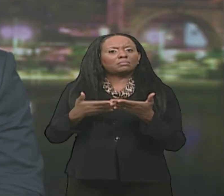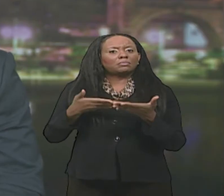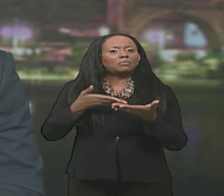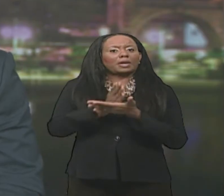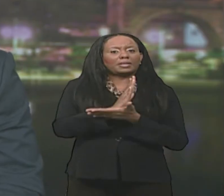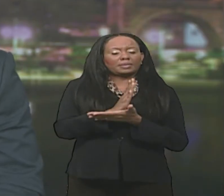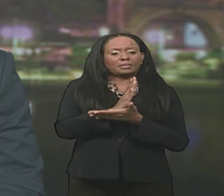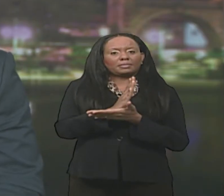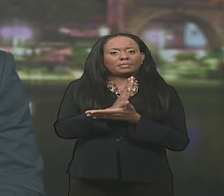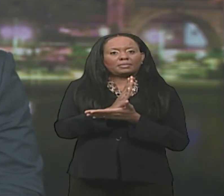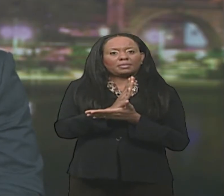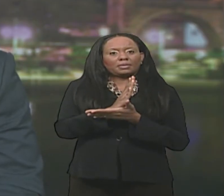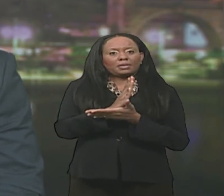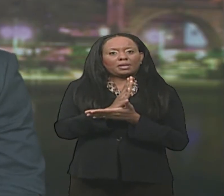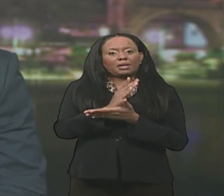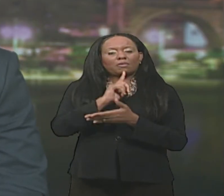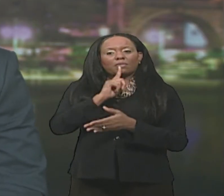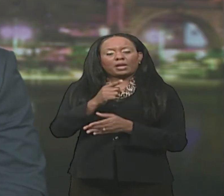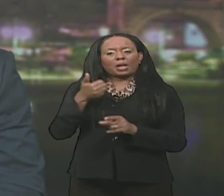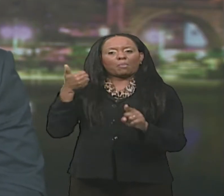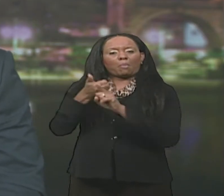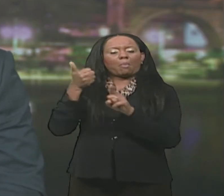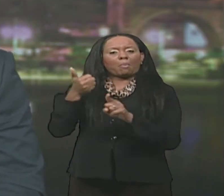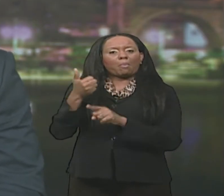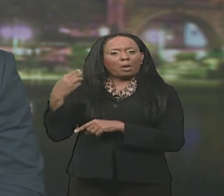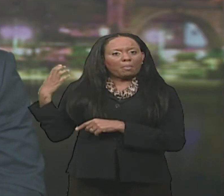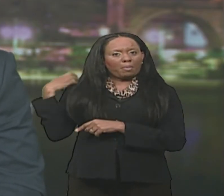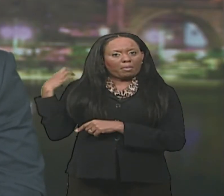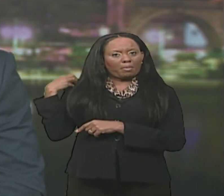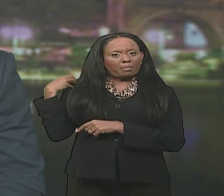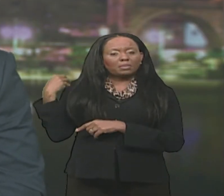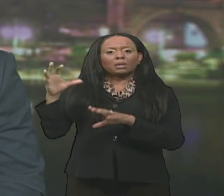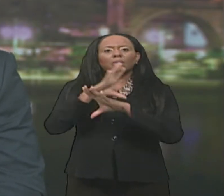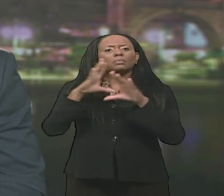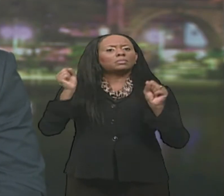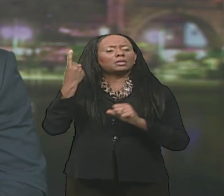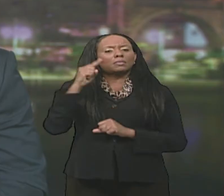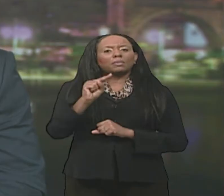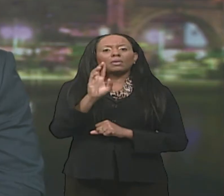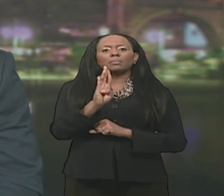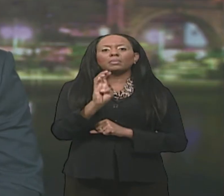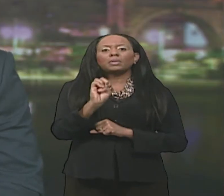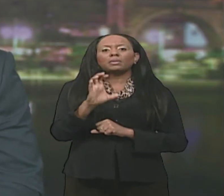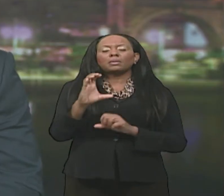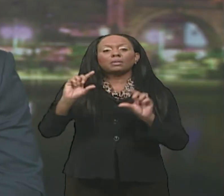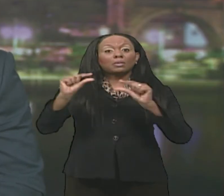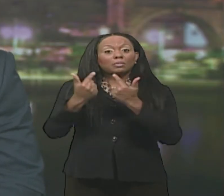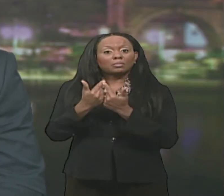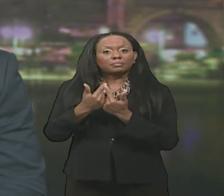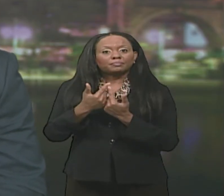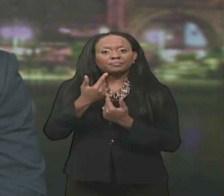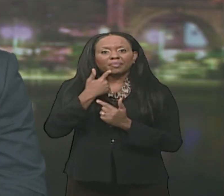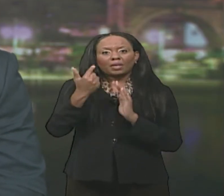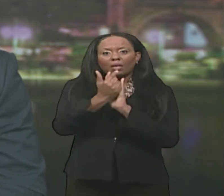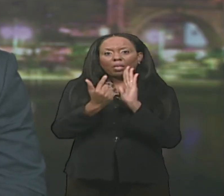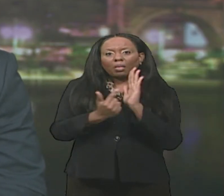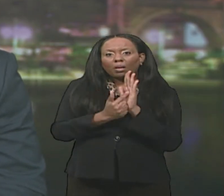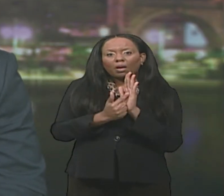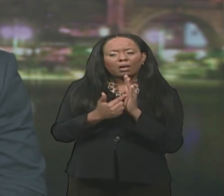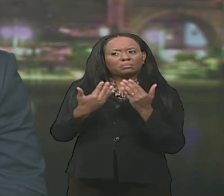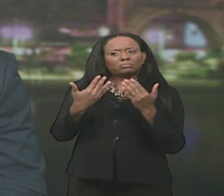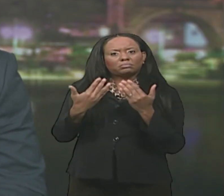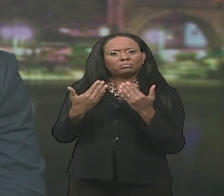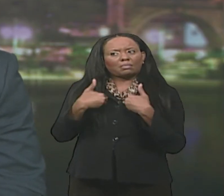having an impact on employers. President of the BEC, Marguerite Estwick, says aspects of the related legislation have